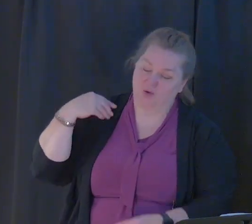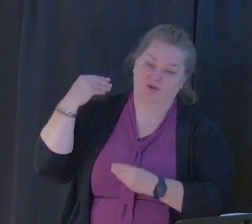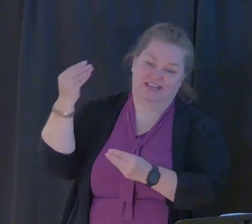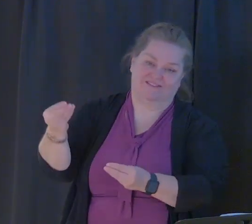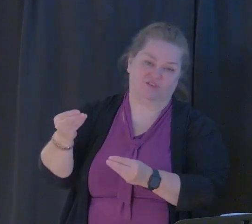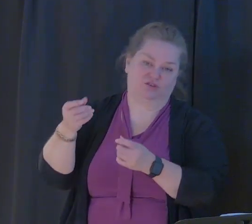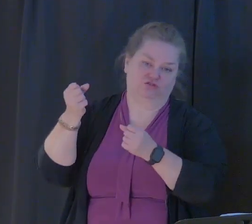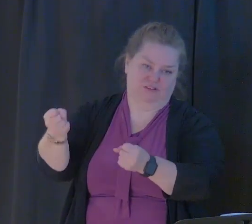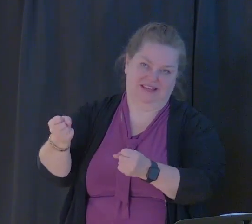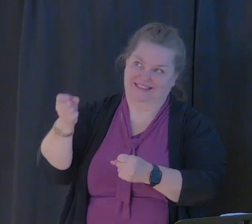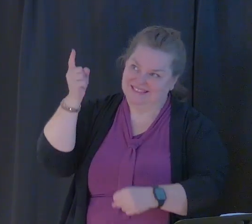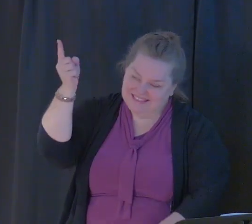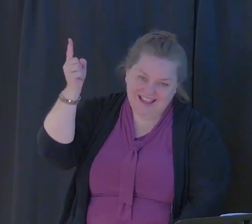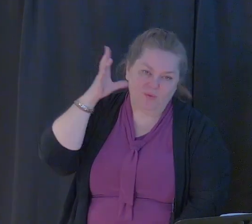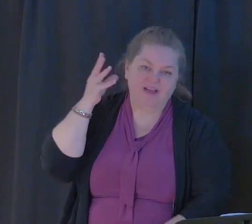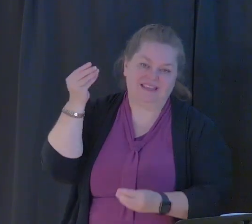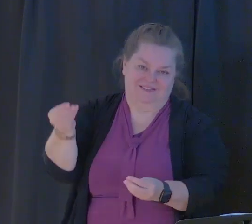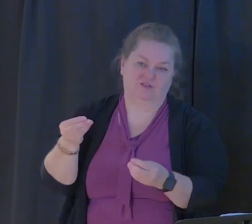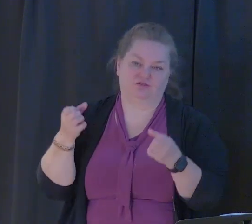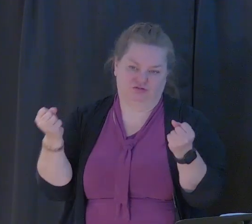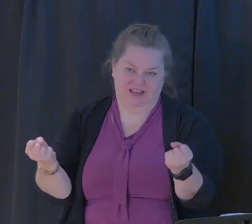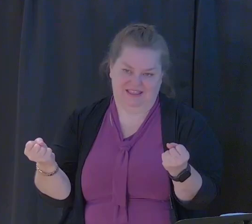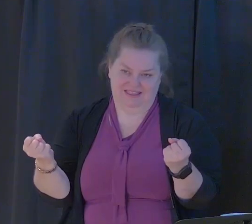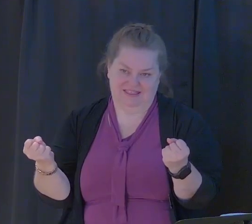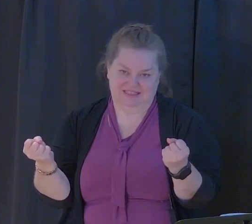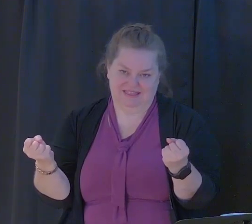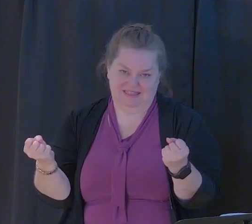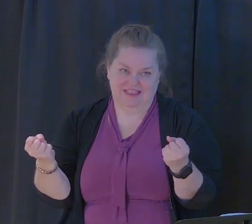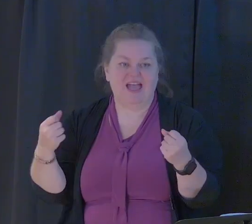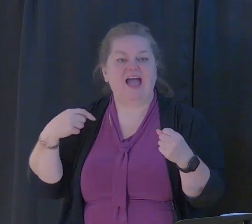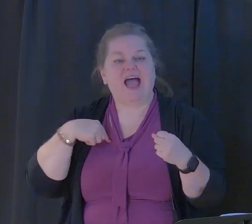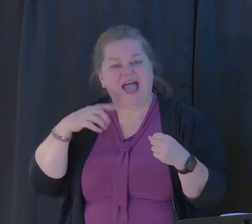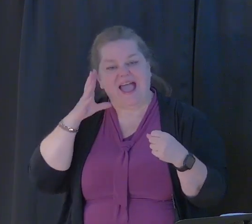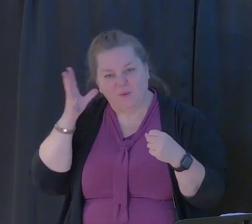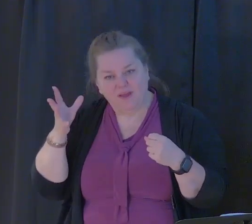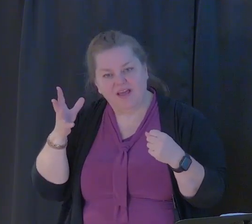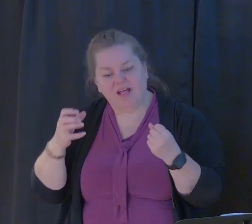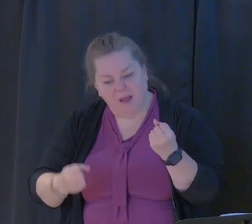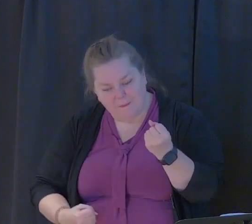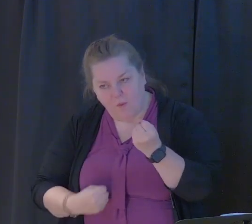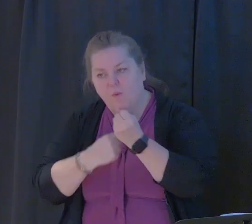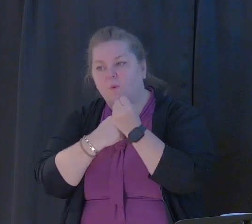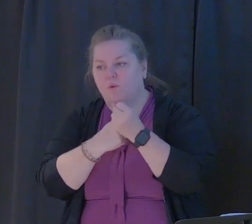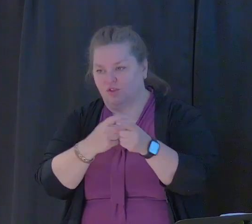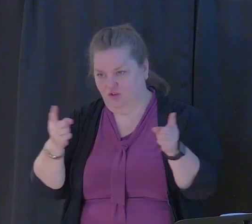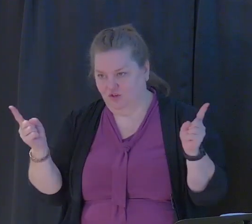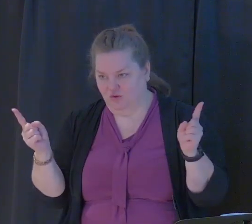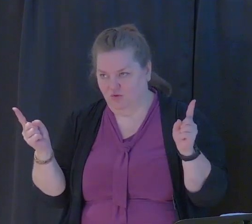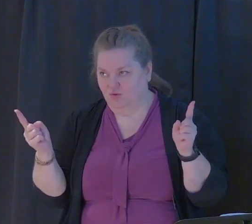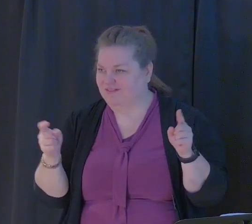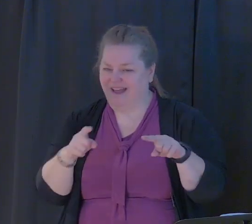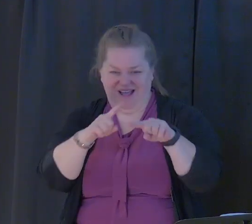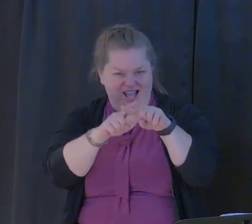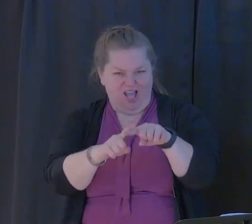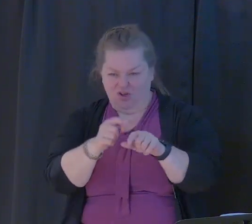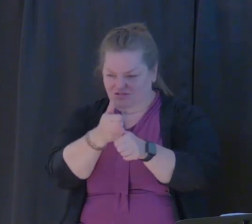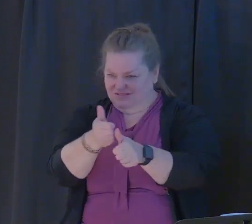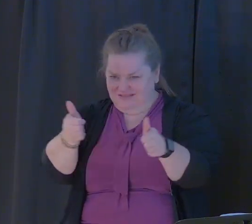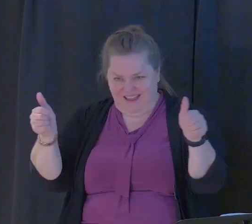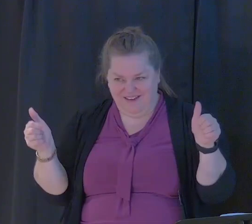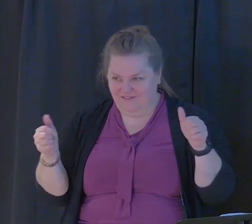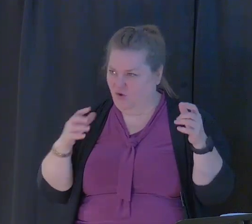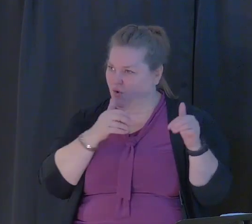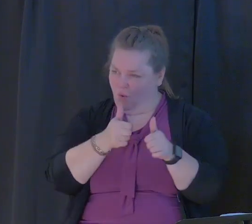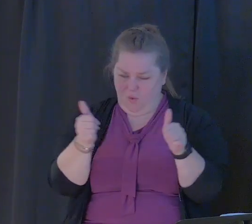my strength. And he says, I will uphold you. When you feel you are beaten down